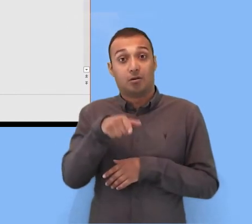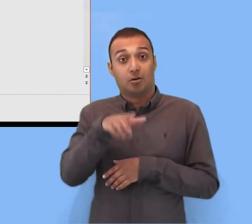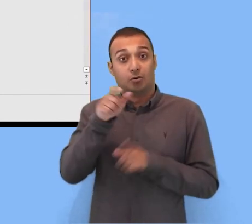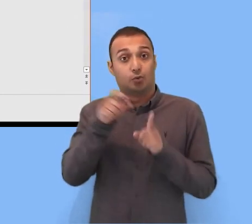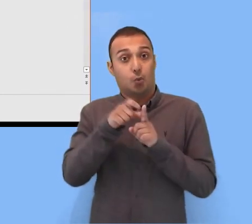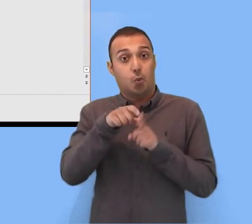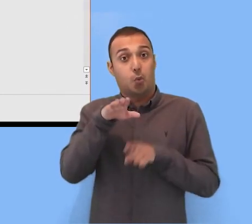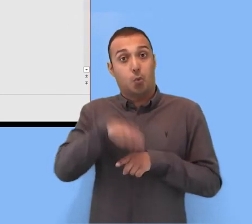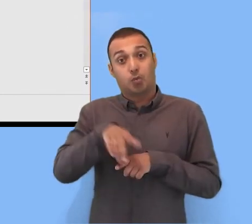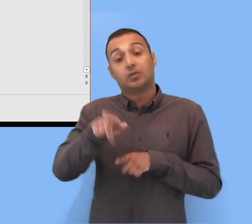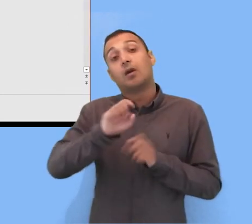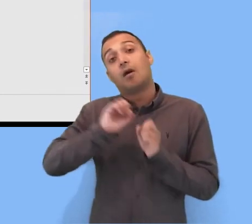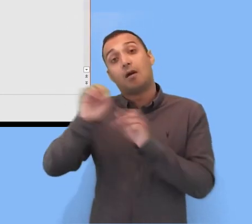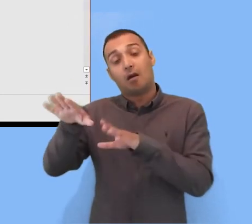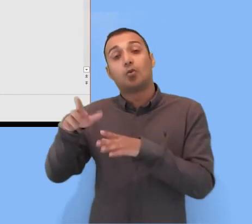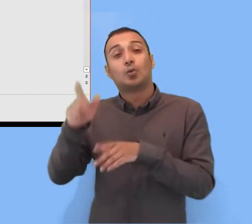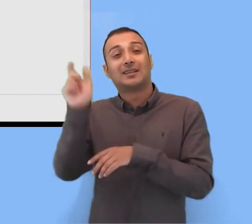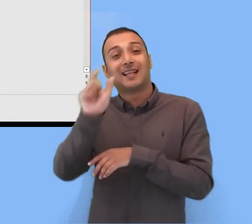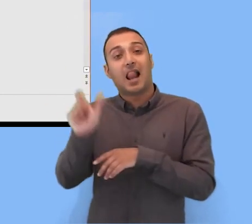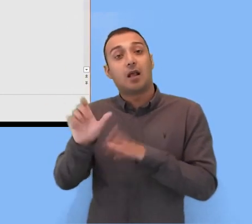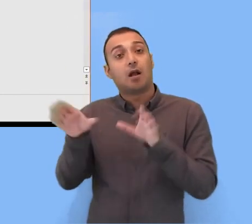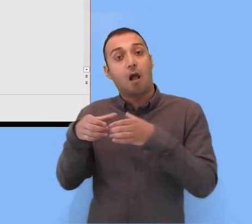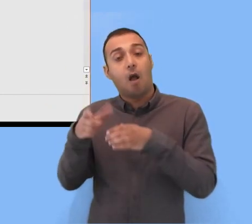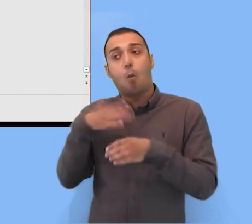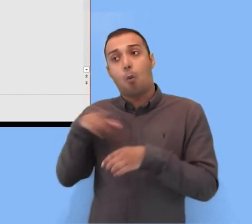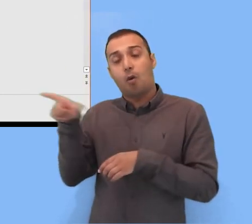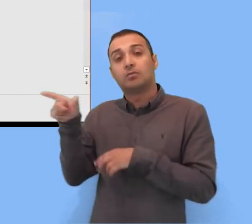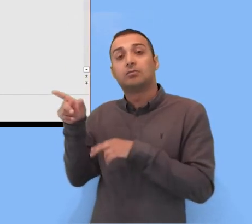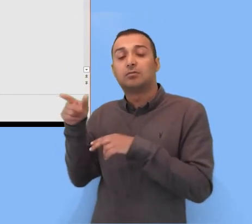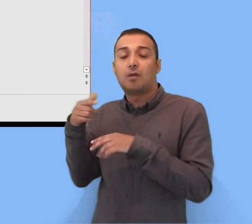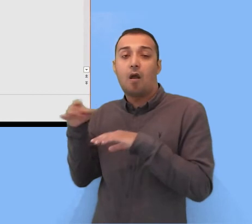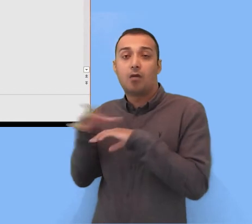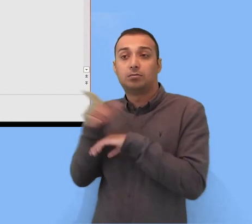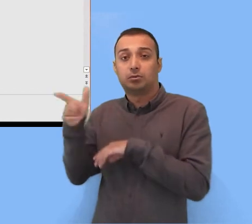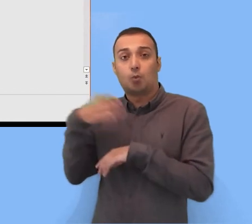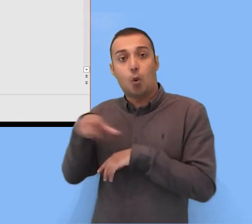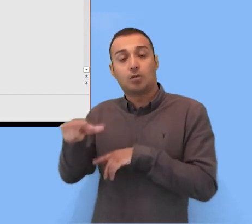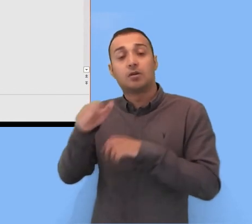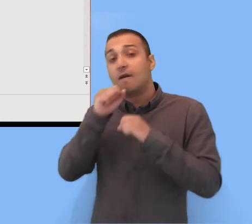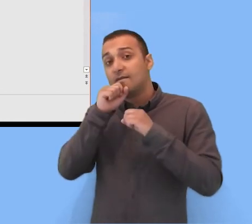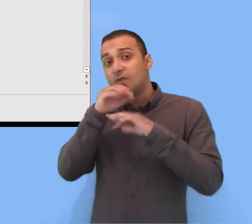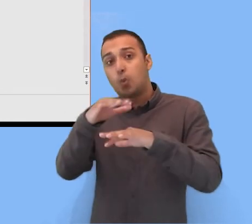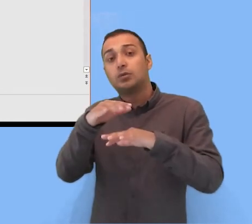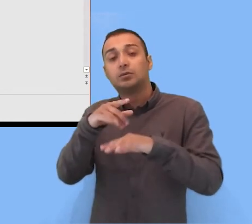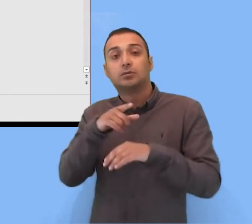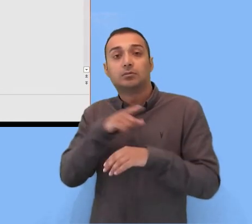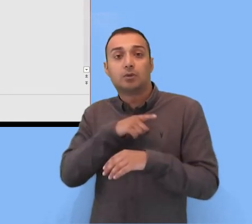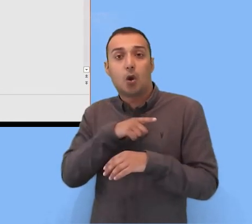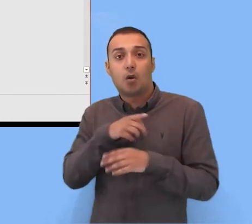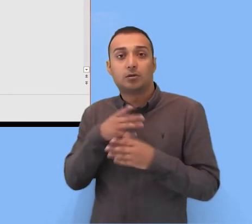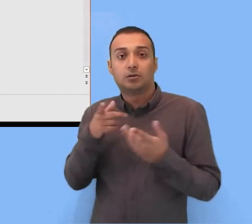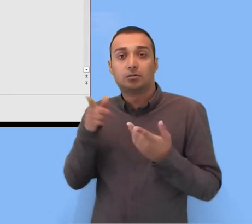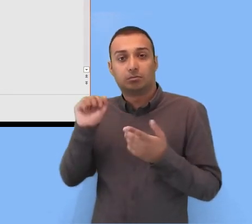as it's his first language. So she might not be at the right levels for everything they expect at school, but she's learning so